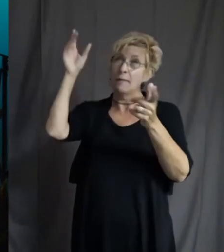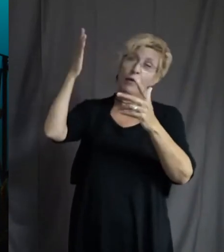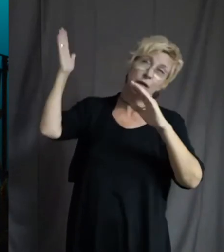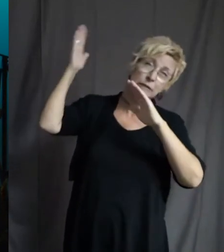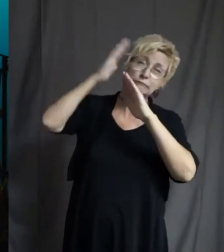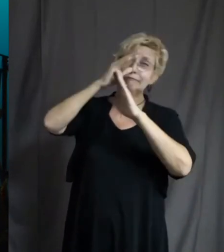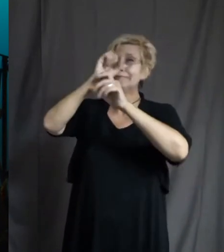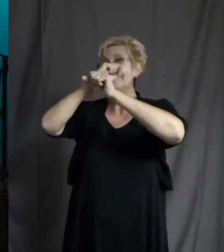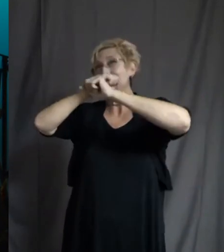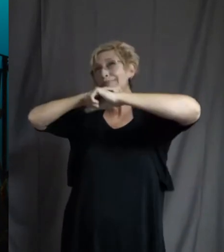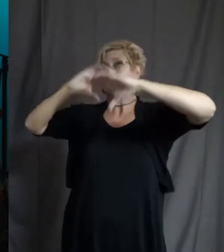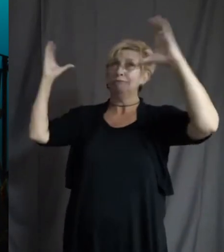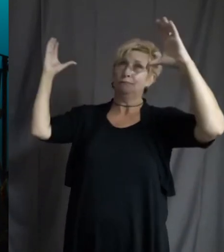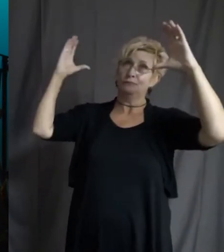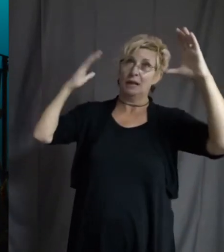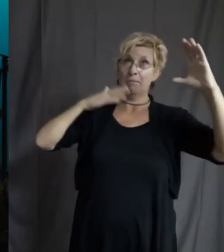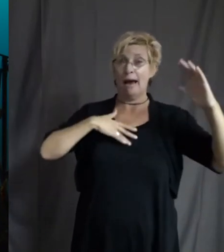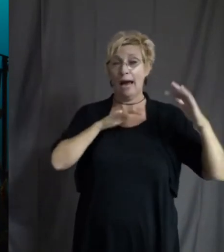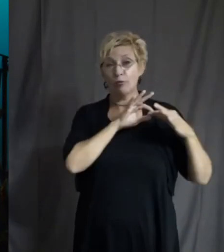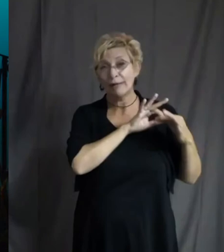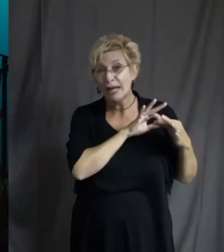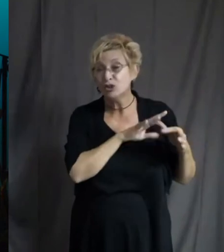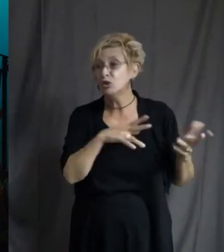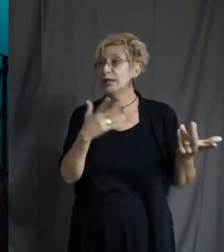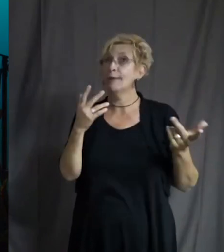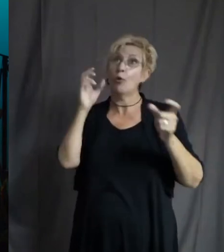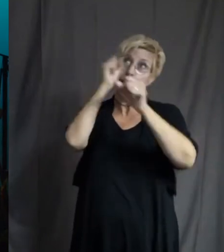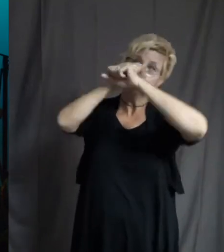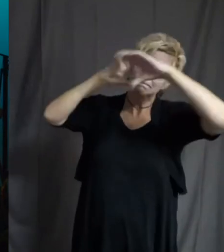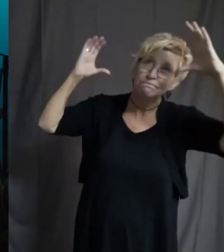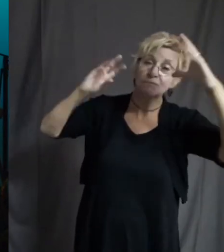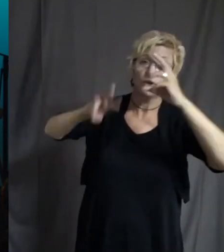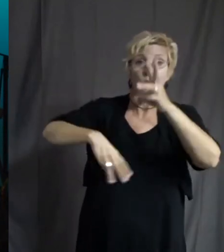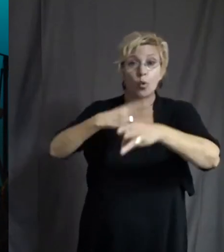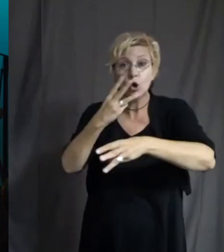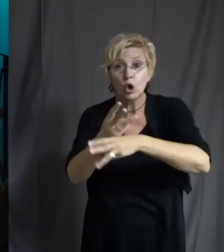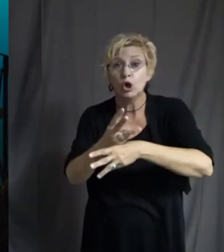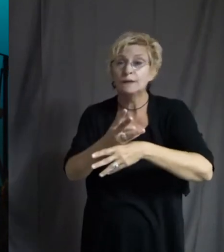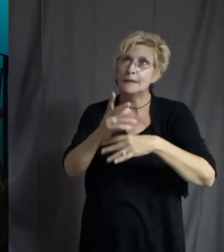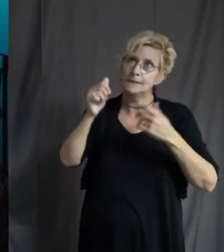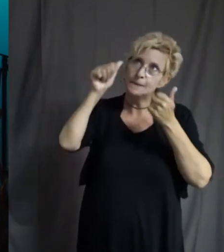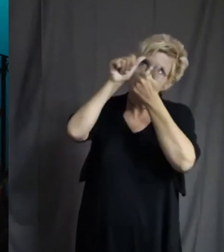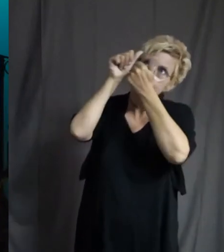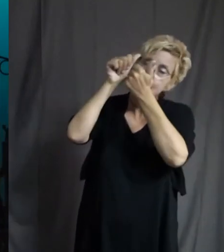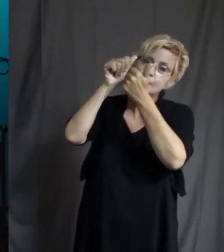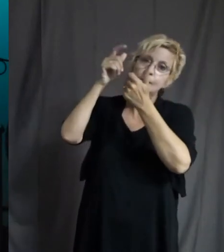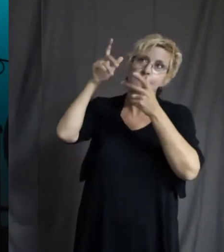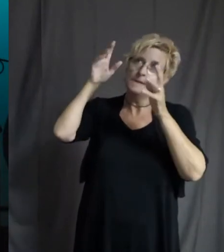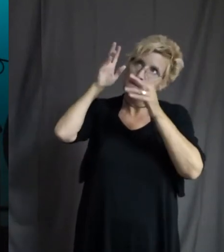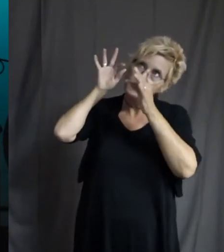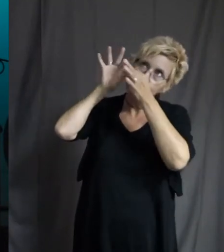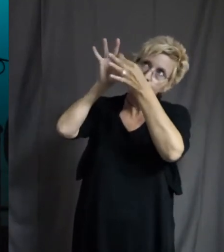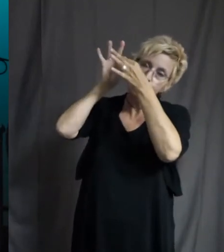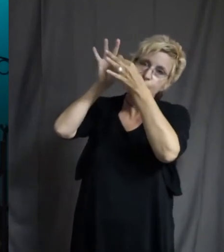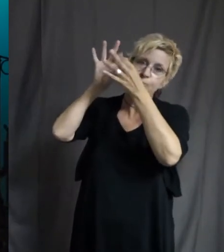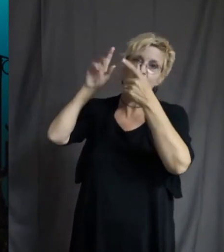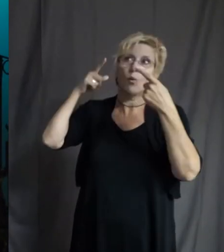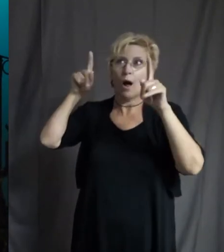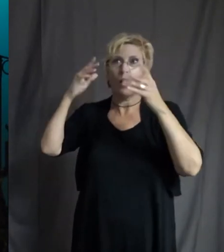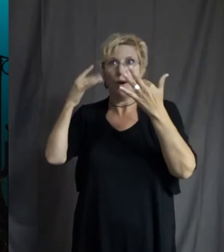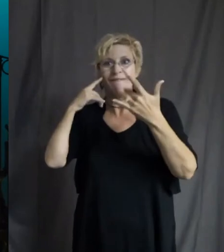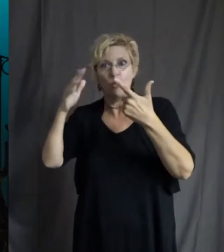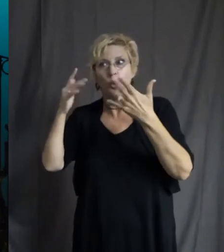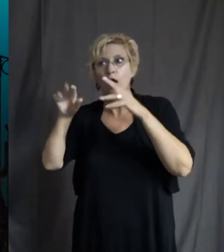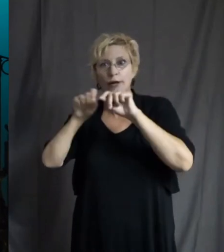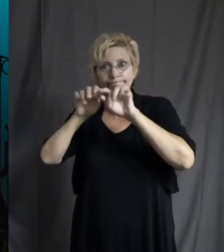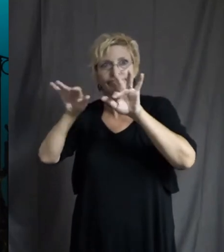idea of what my relationships and what the world can be, and to hold to those while the creative medium works to bring it about in manifestation?